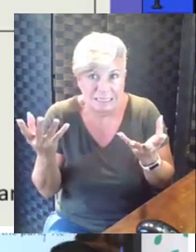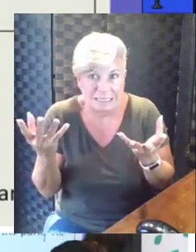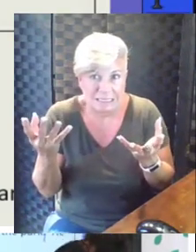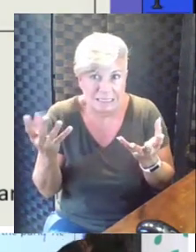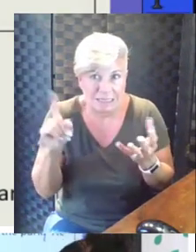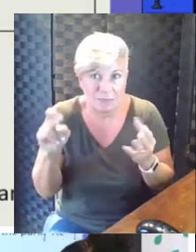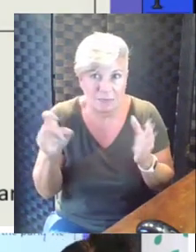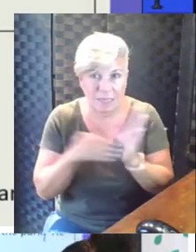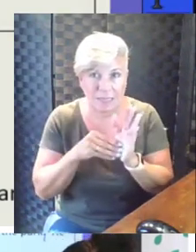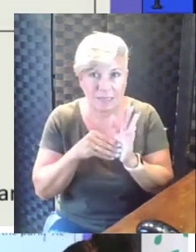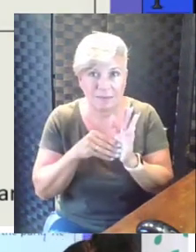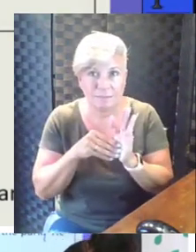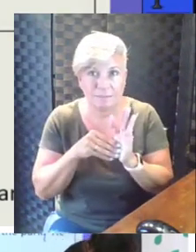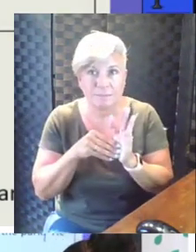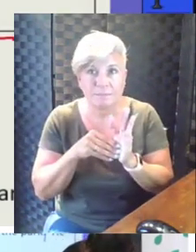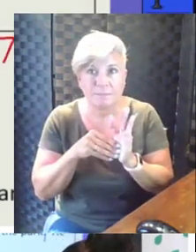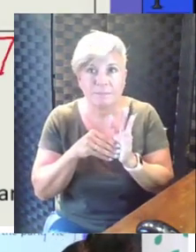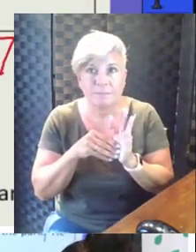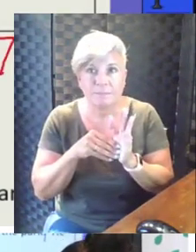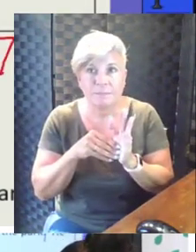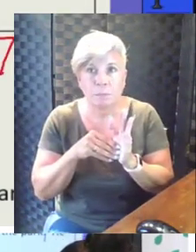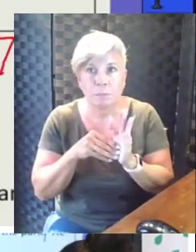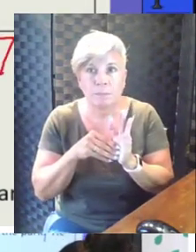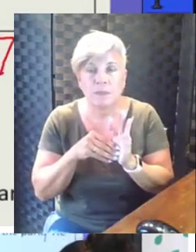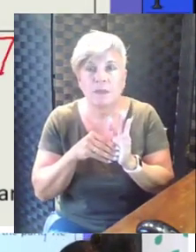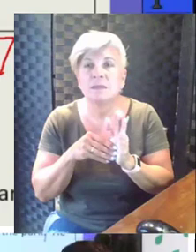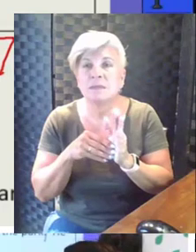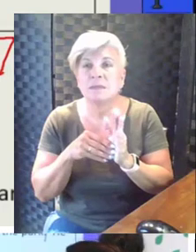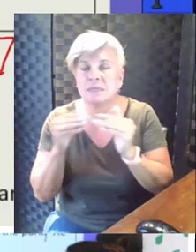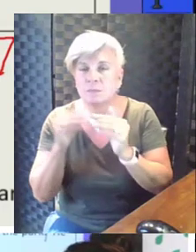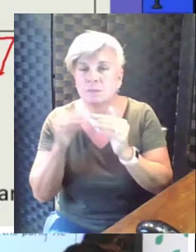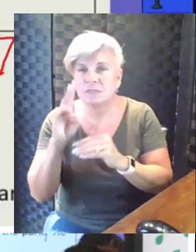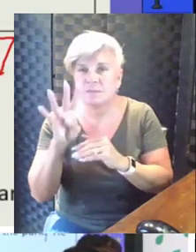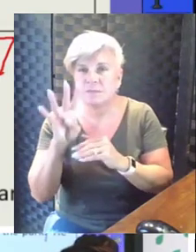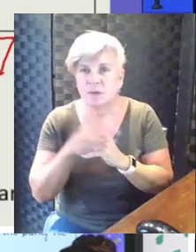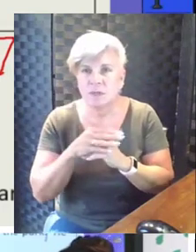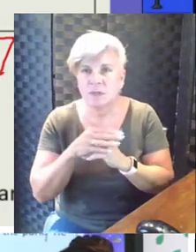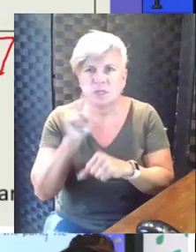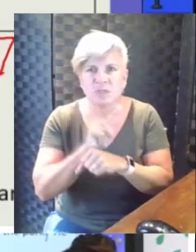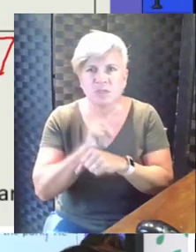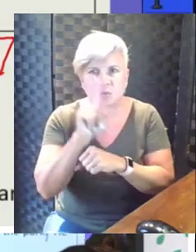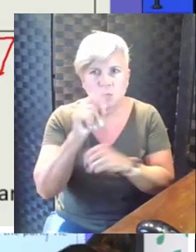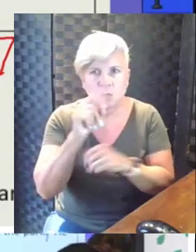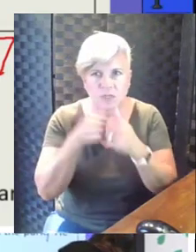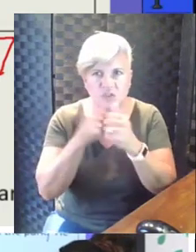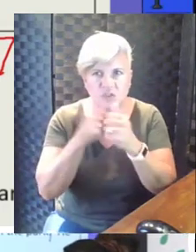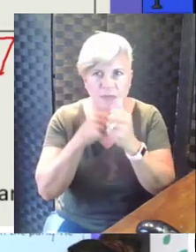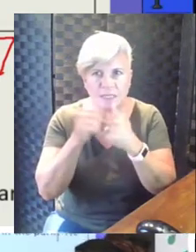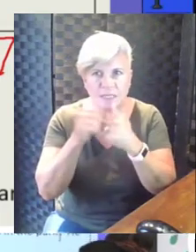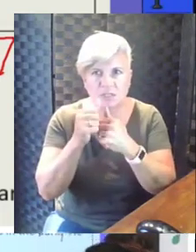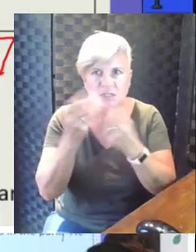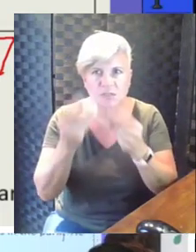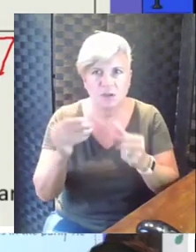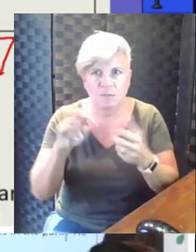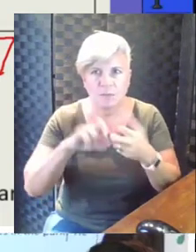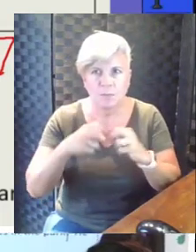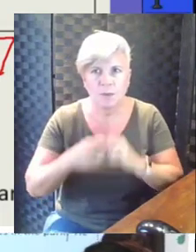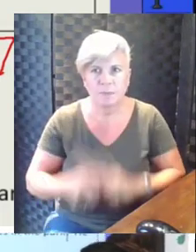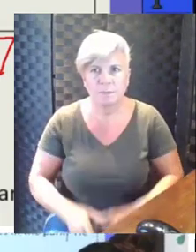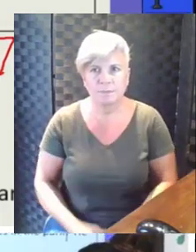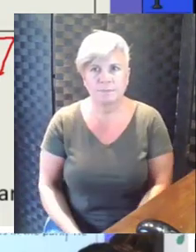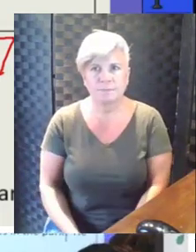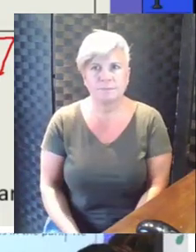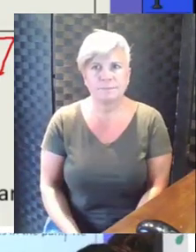do we need to add to get to 74? Go ahead and use a strategy to solve that